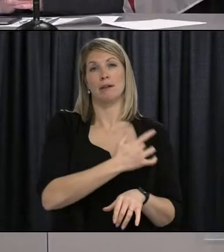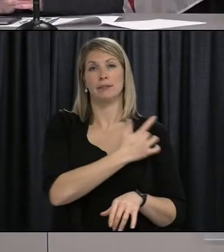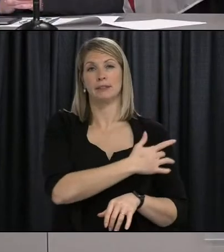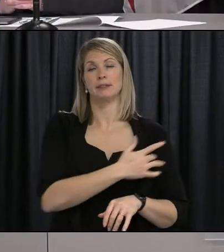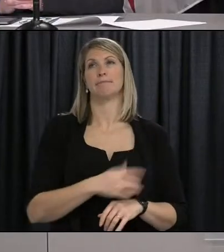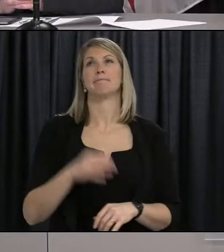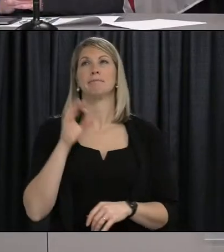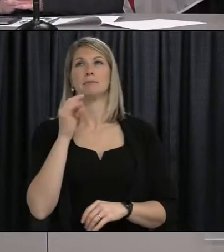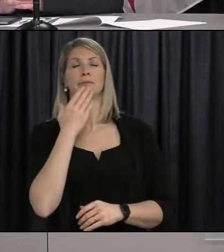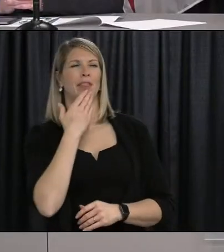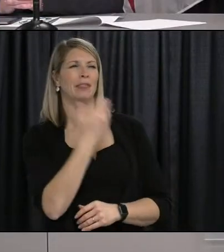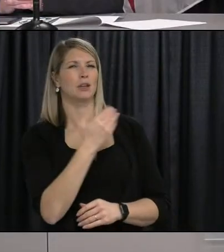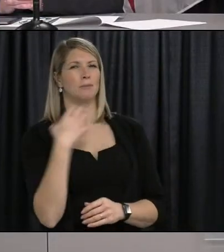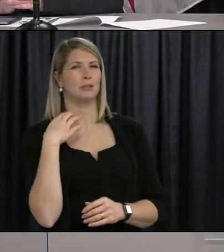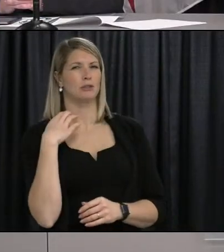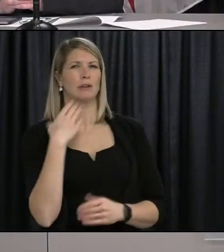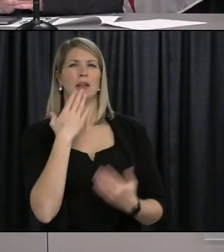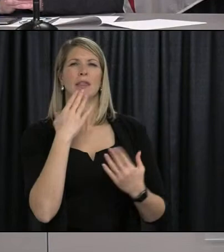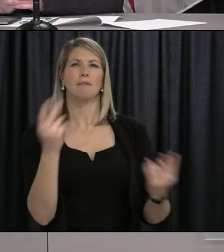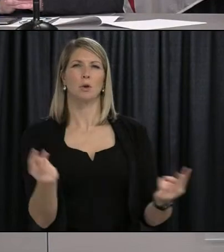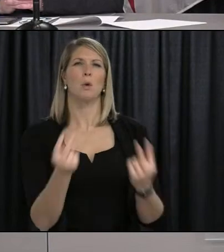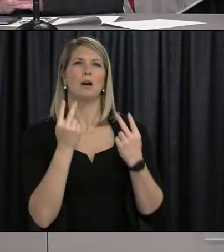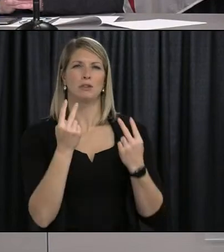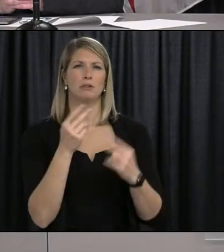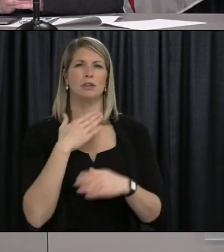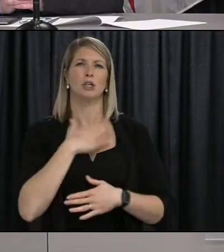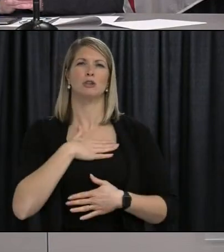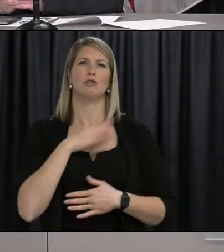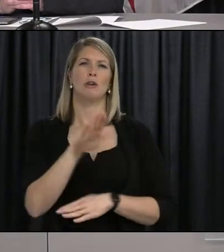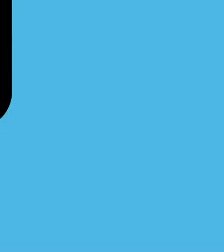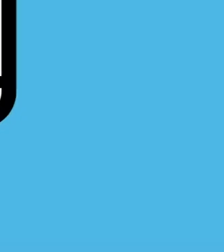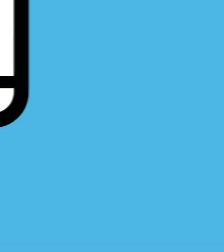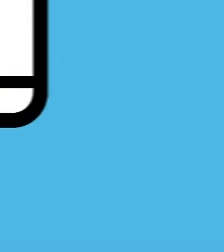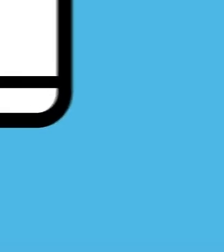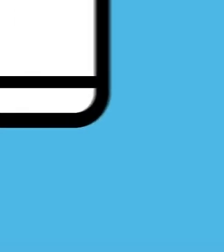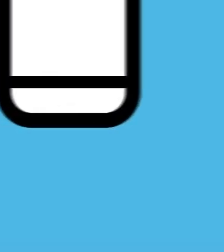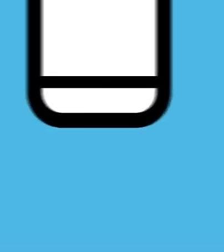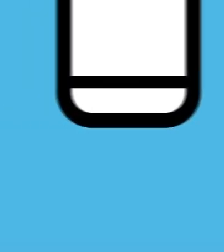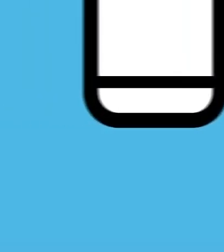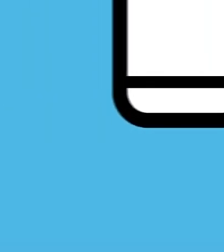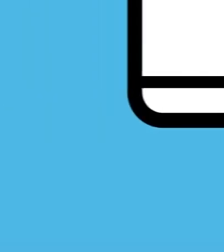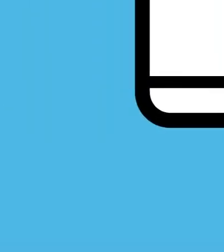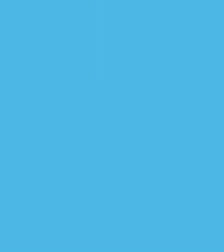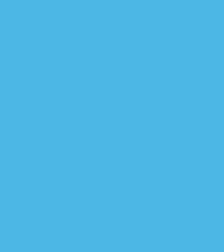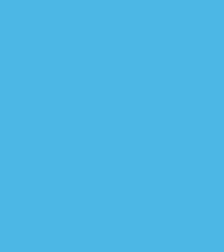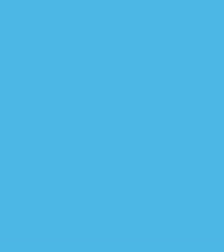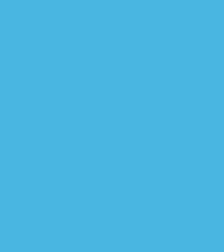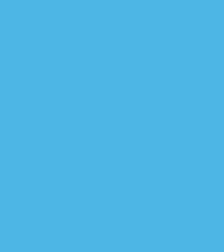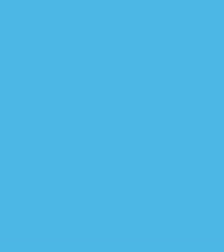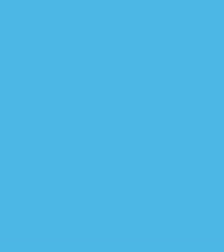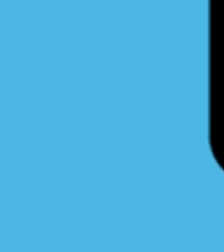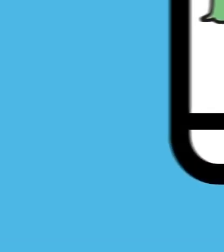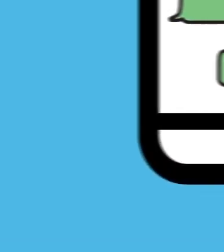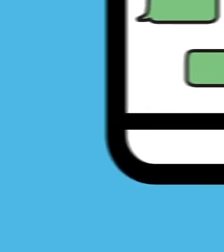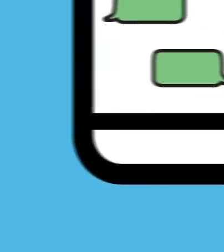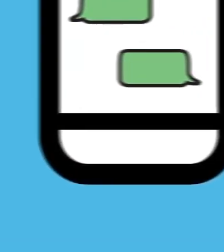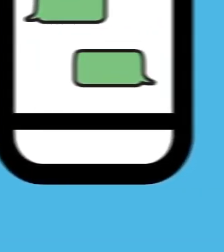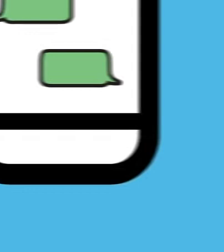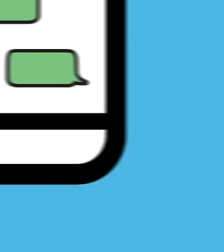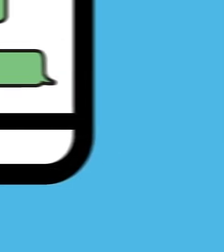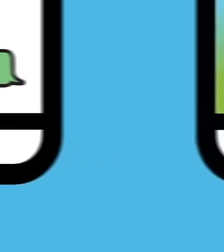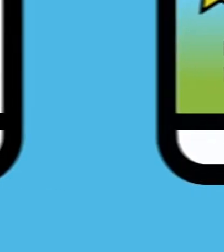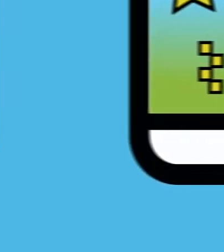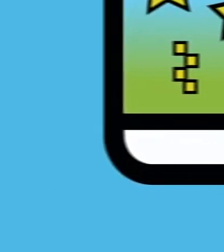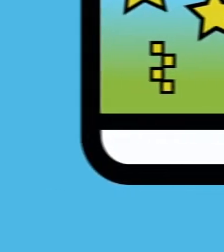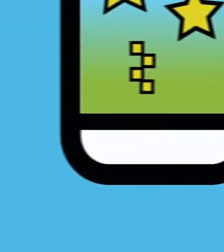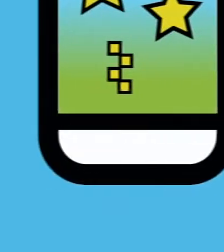Thank you very much, Minister. Thanks for tuning in, everyone, and have a great evening. Bye-bye. Our smartphones. We use them to keep in touch,